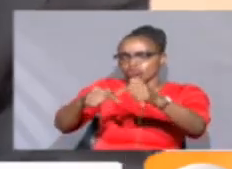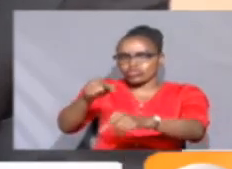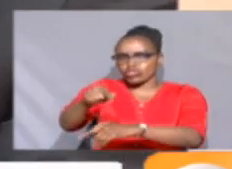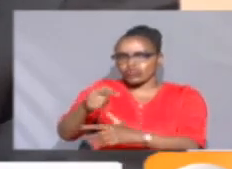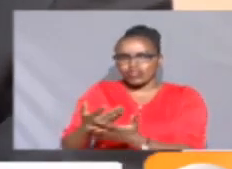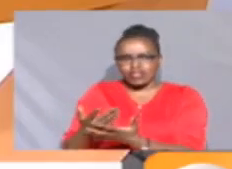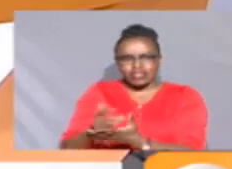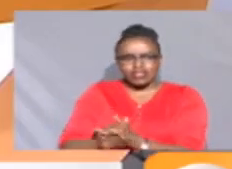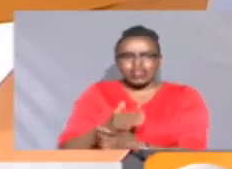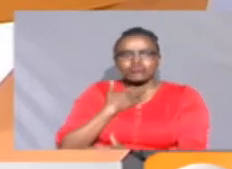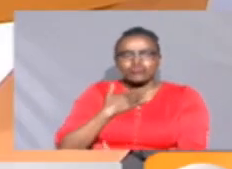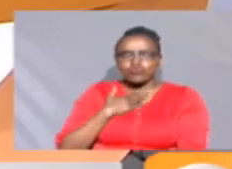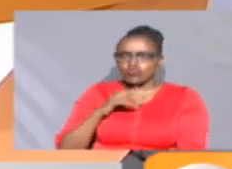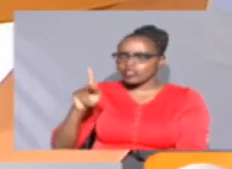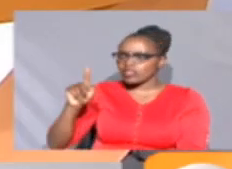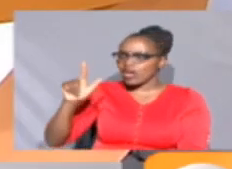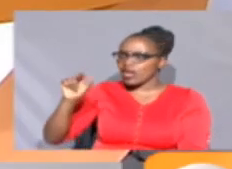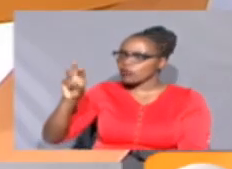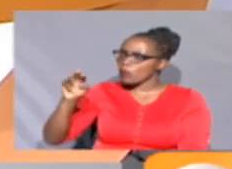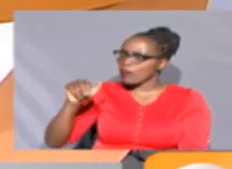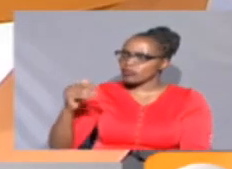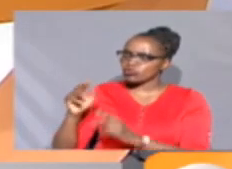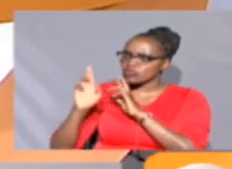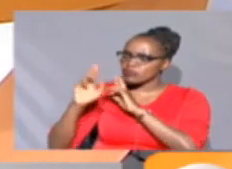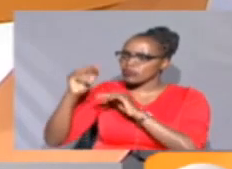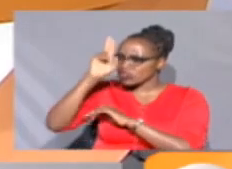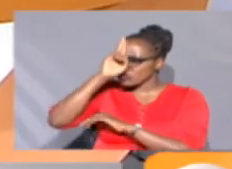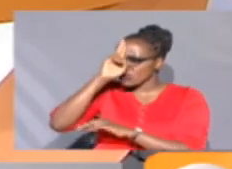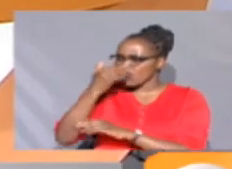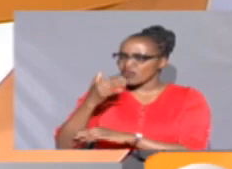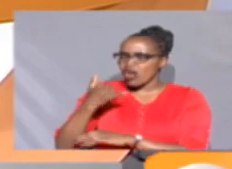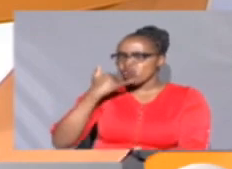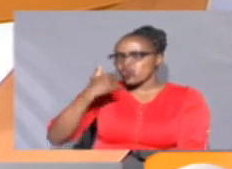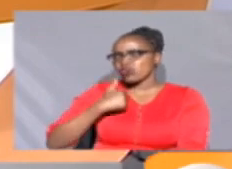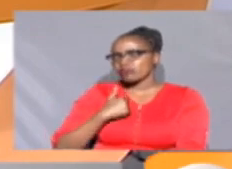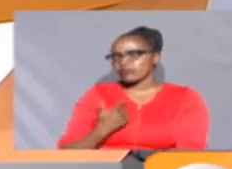Okay. You want Kaluma to report to the police. I mean, call me.